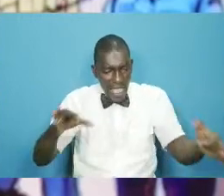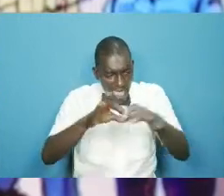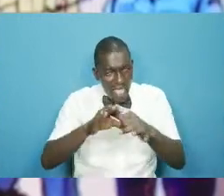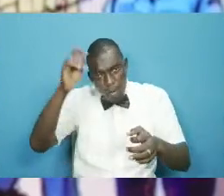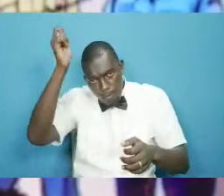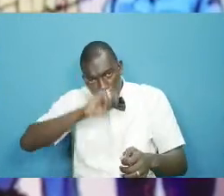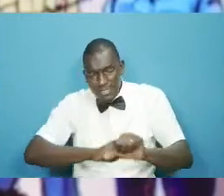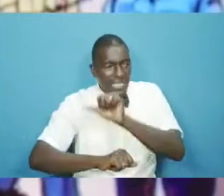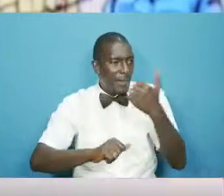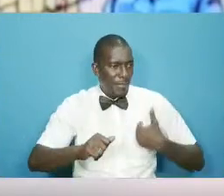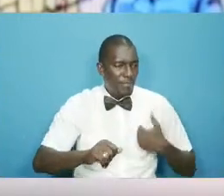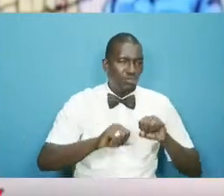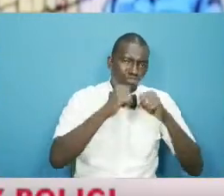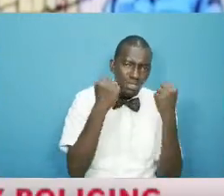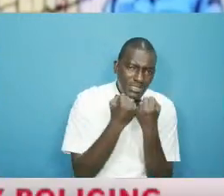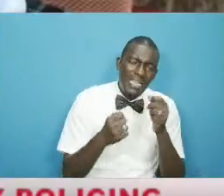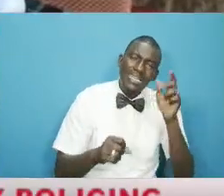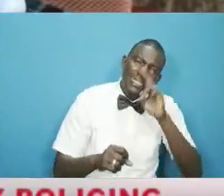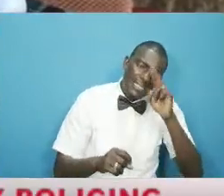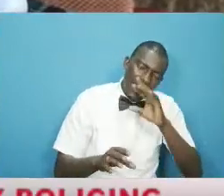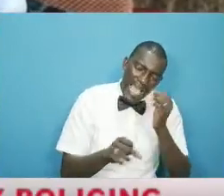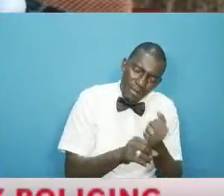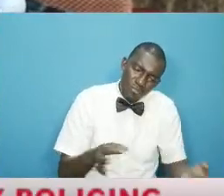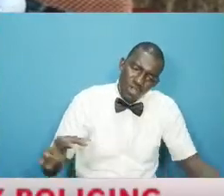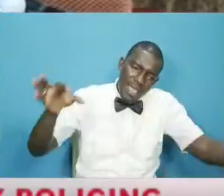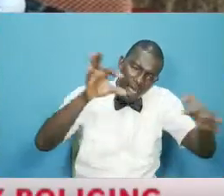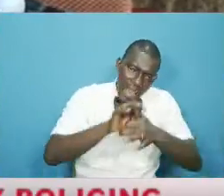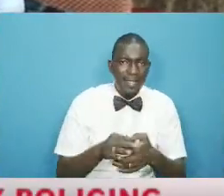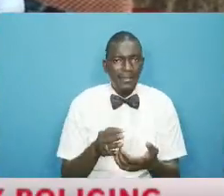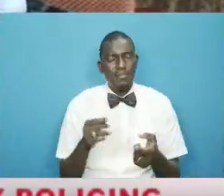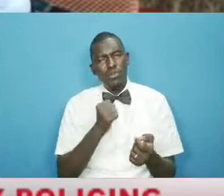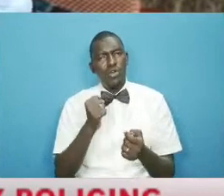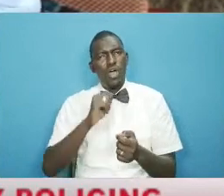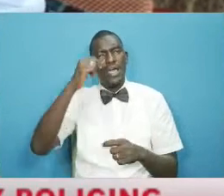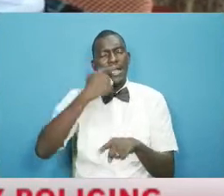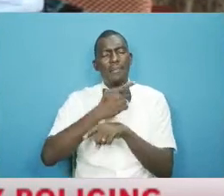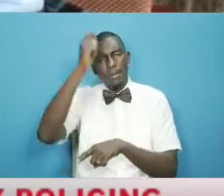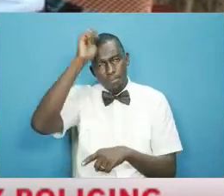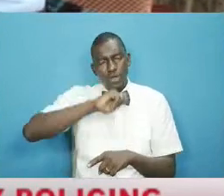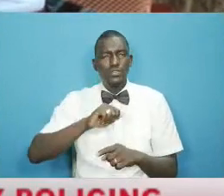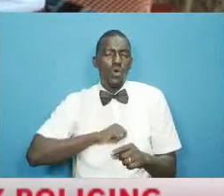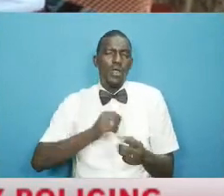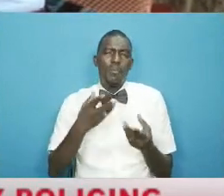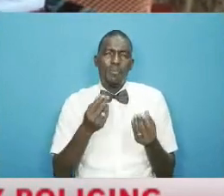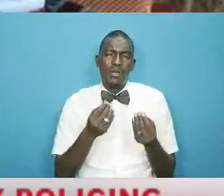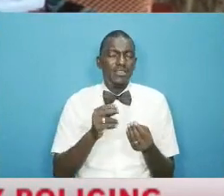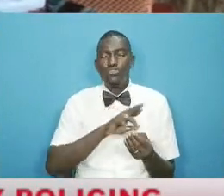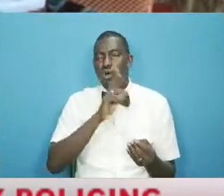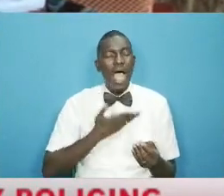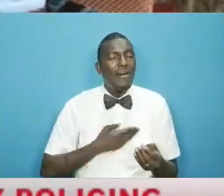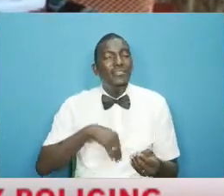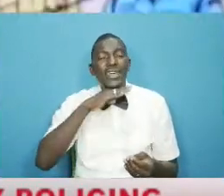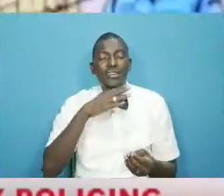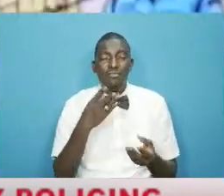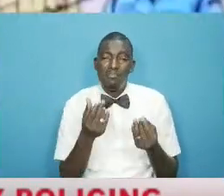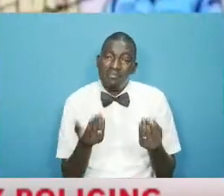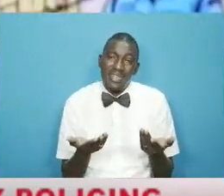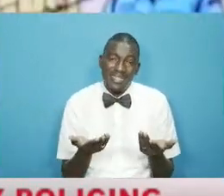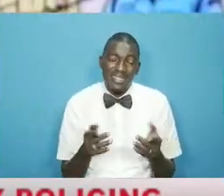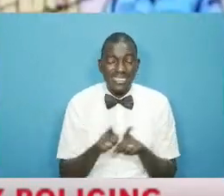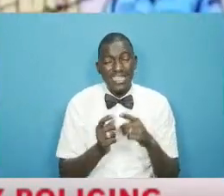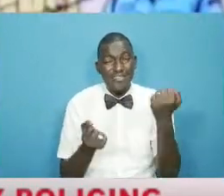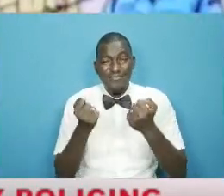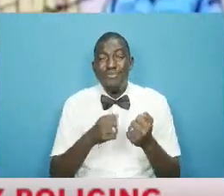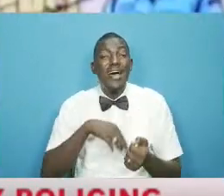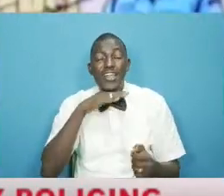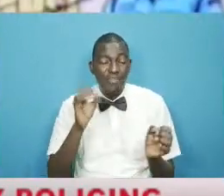Police Force in many ways, because if you look at it, the logistic base of the Gambia Police Force is it is not there. We don't have the required logistics that will help